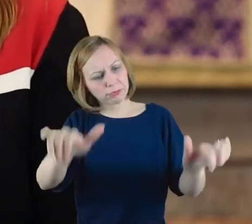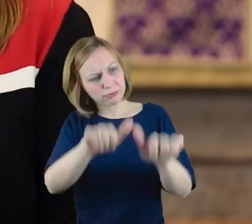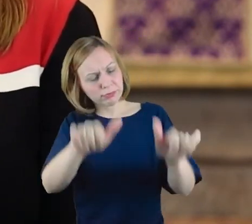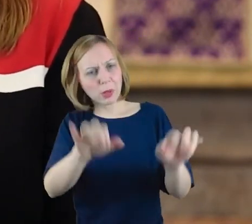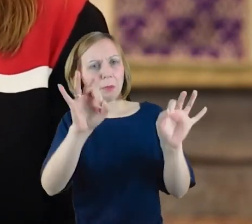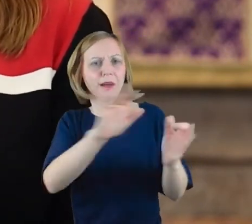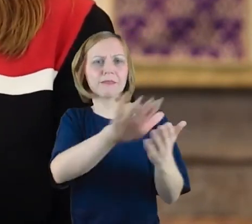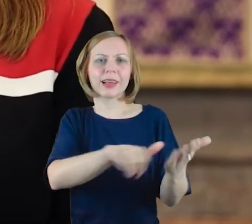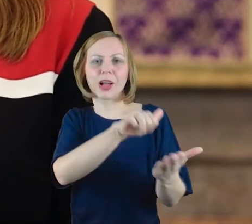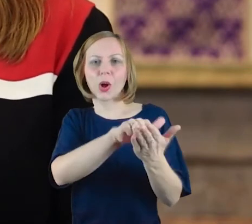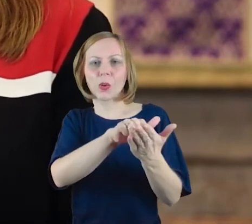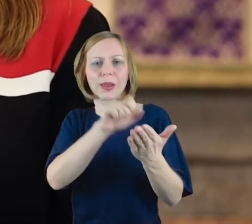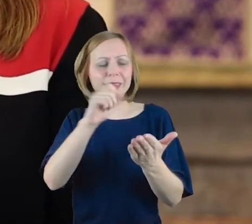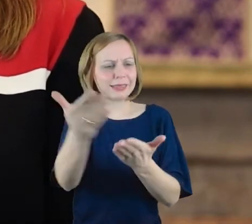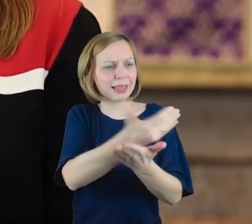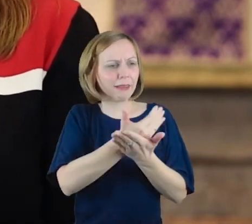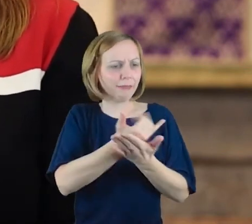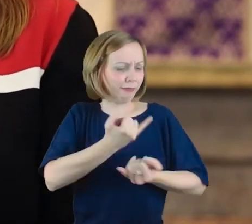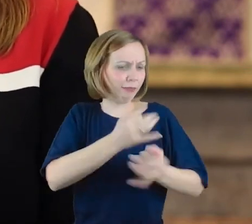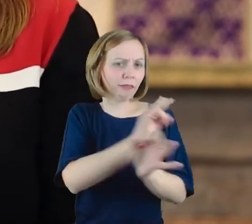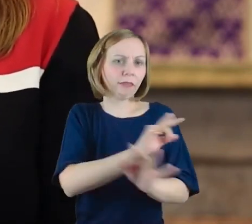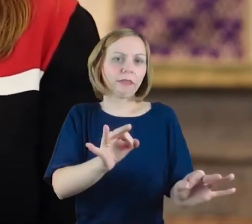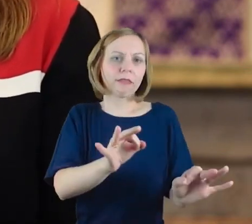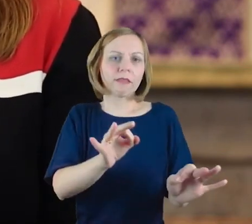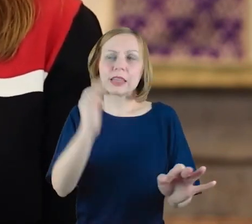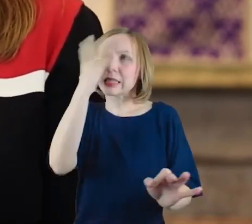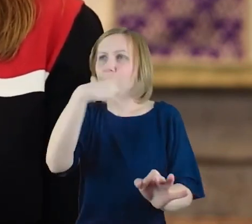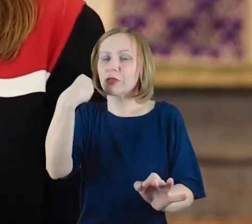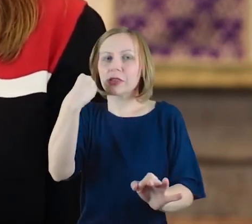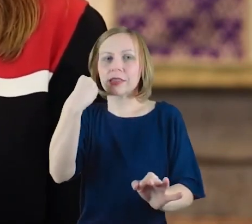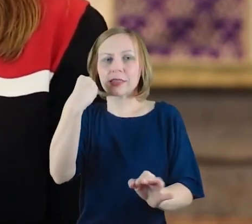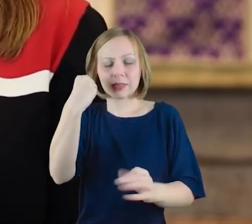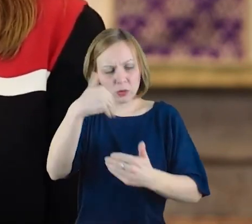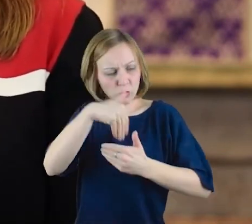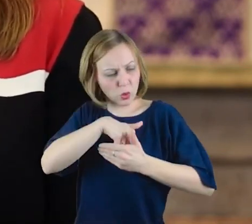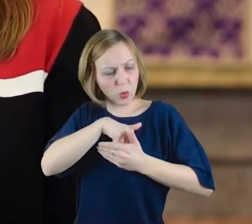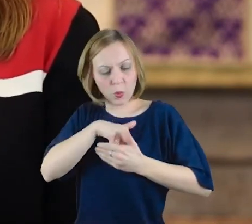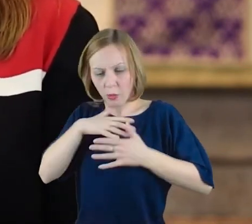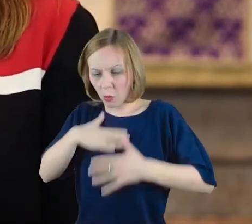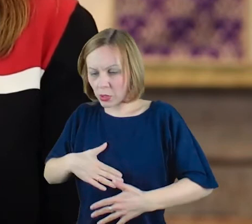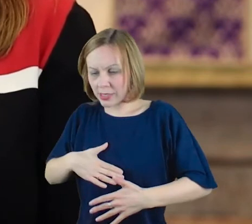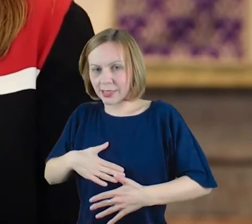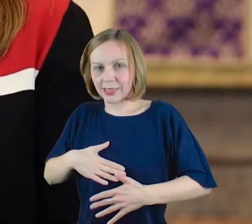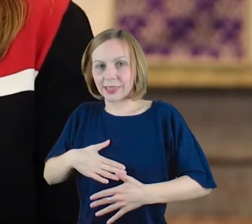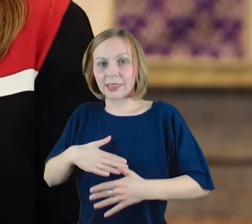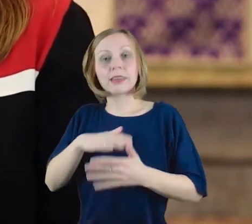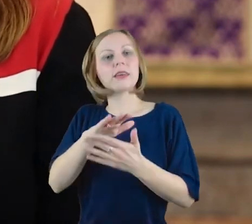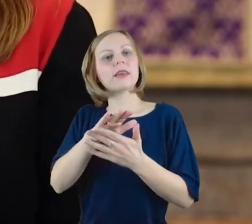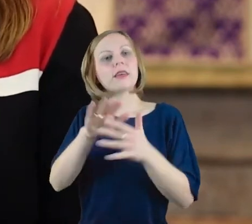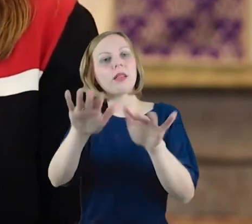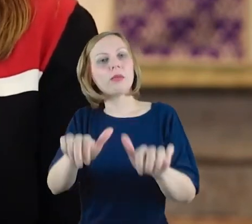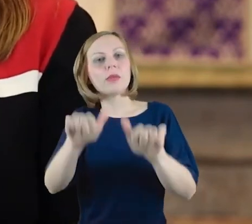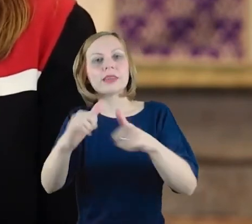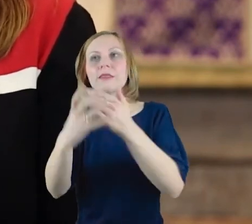holy and keep you safe and blameless in spirit, soul, and body. And the blessing of